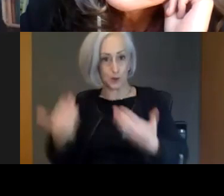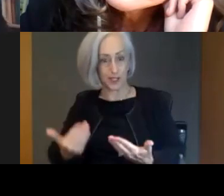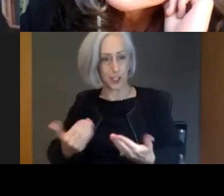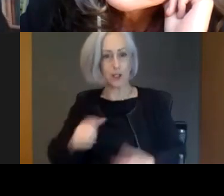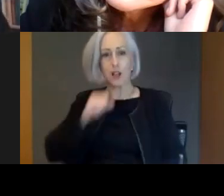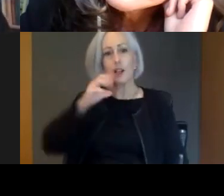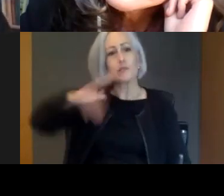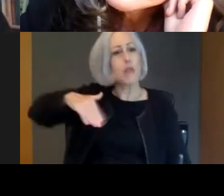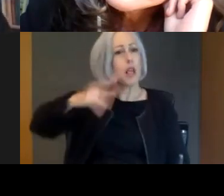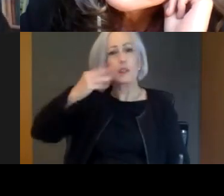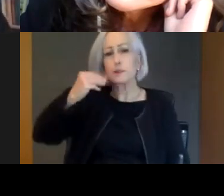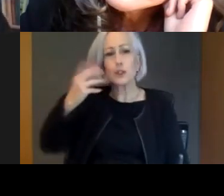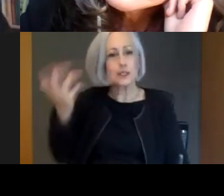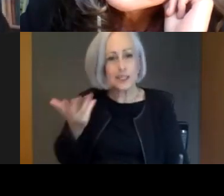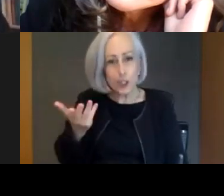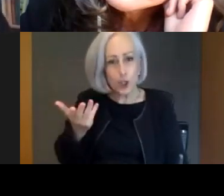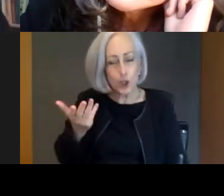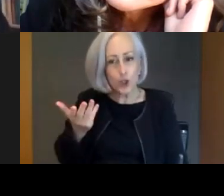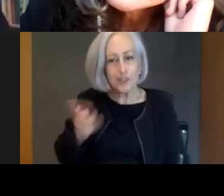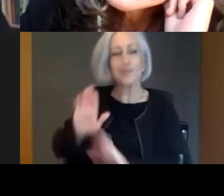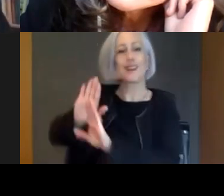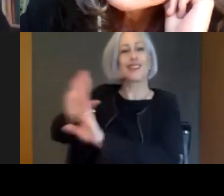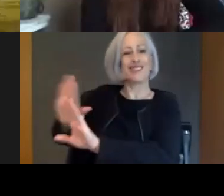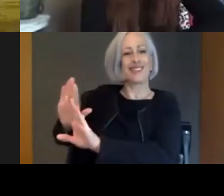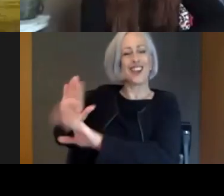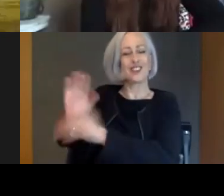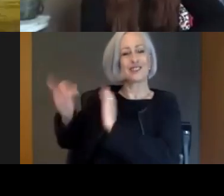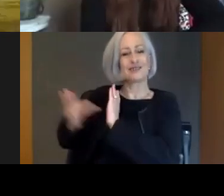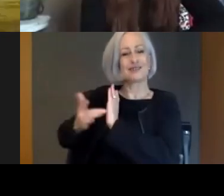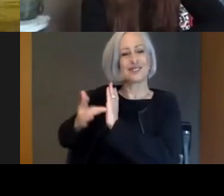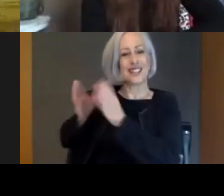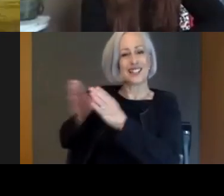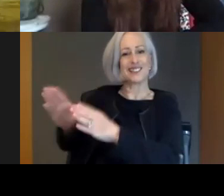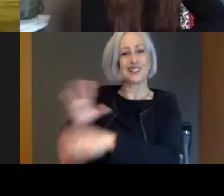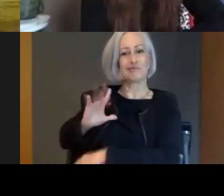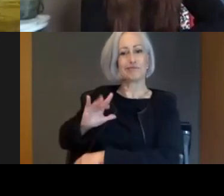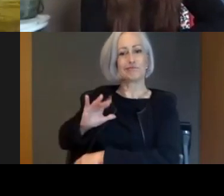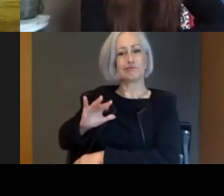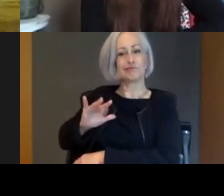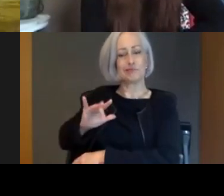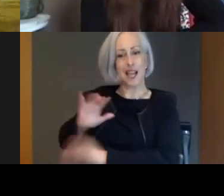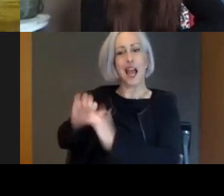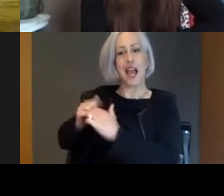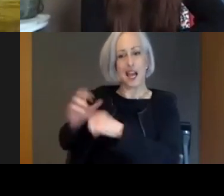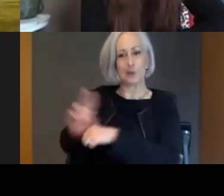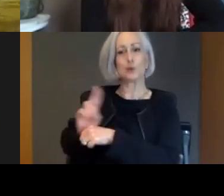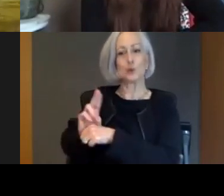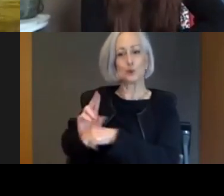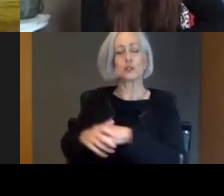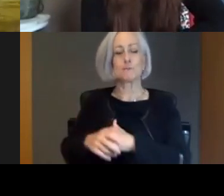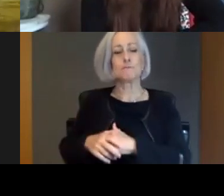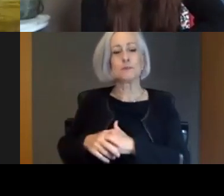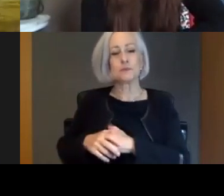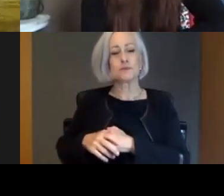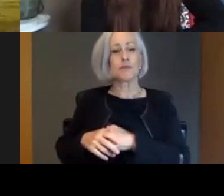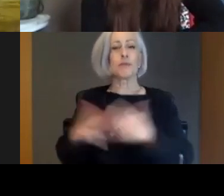with that technique. And I think just like Anastasia said, and I